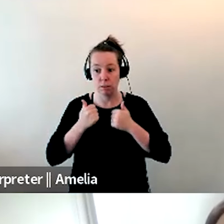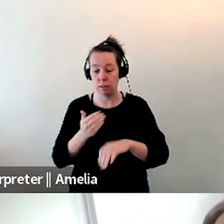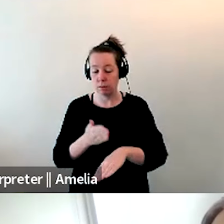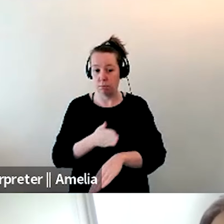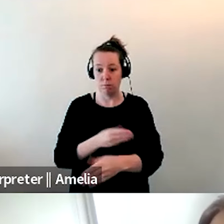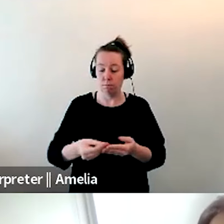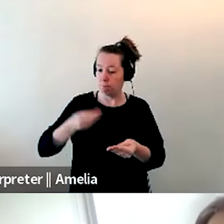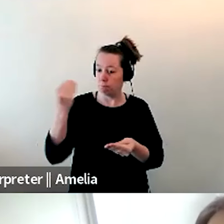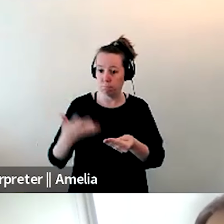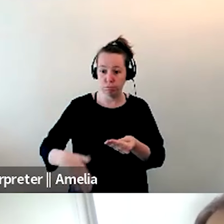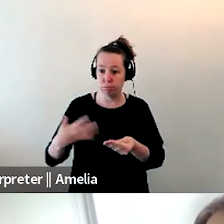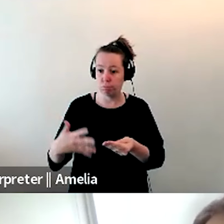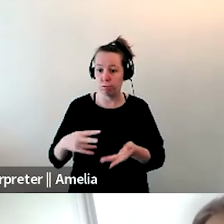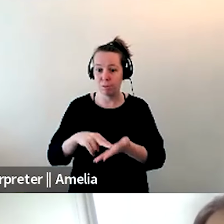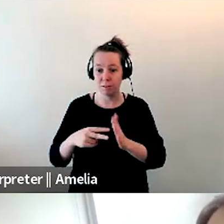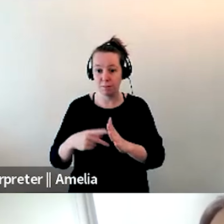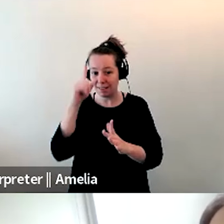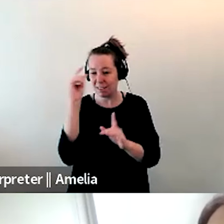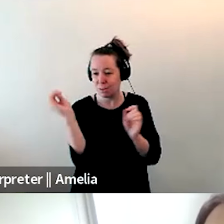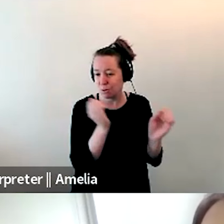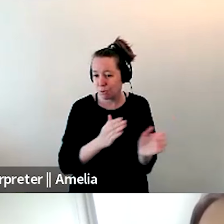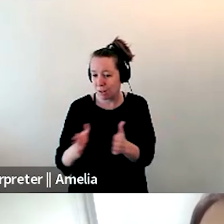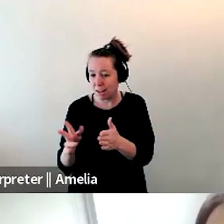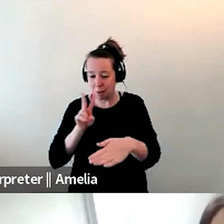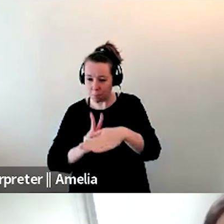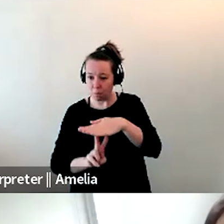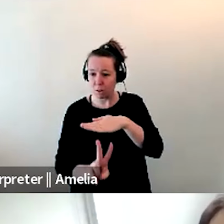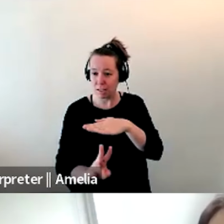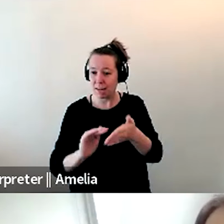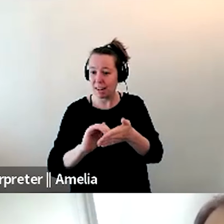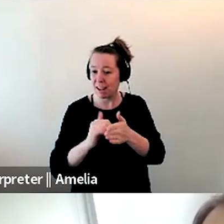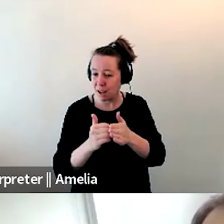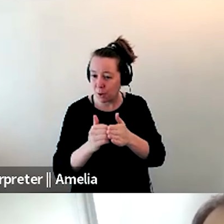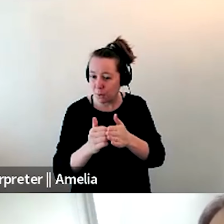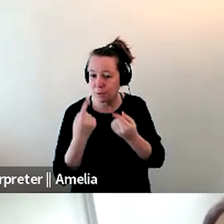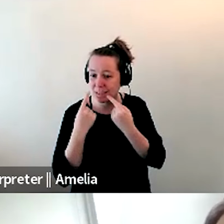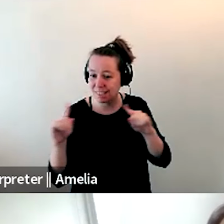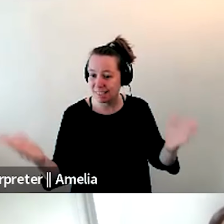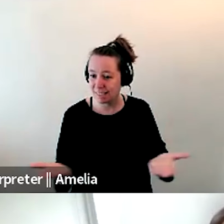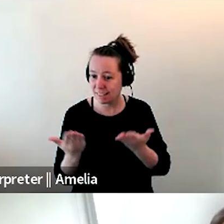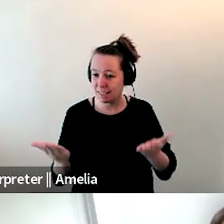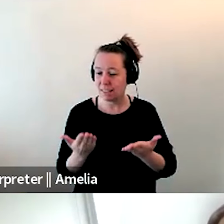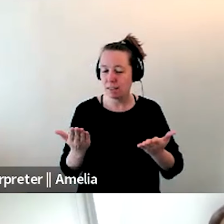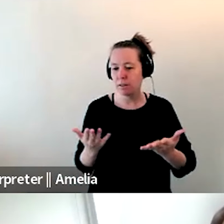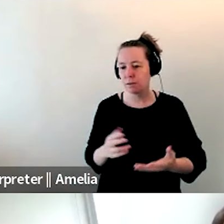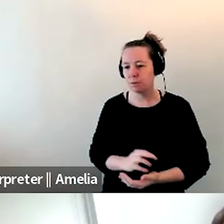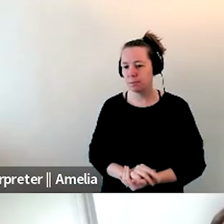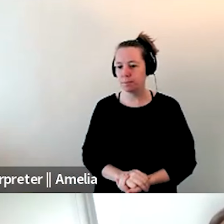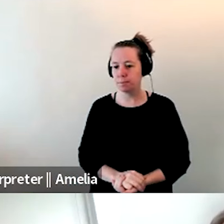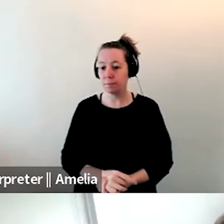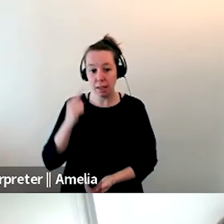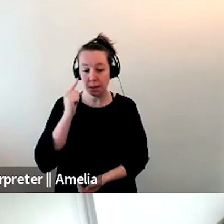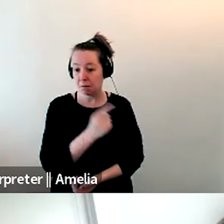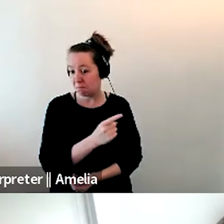that's strategic, if anything, right? Like, helps you to shape where you can go and how fast you can get there based on your